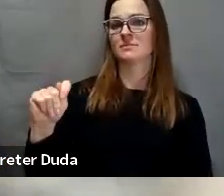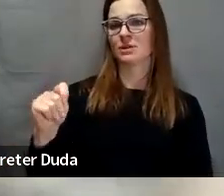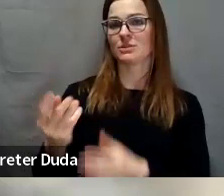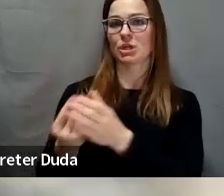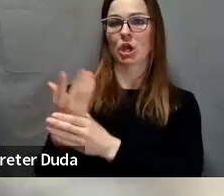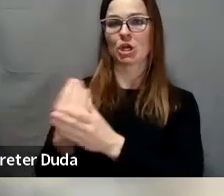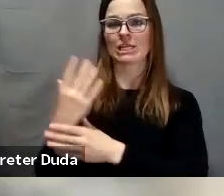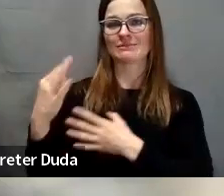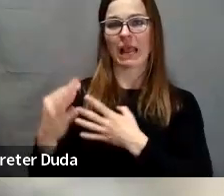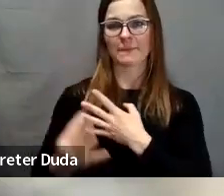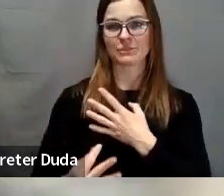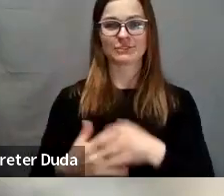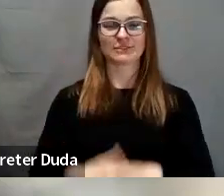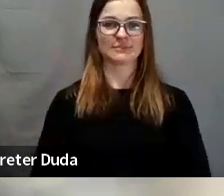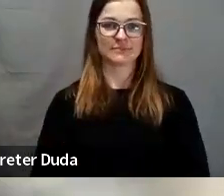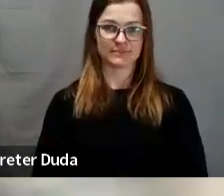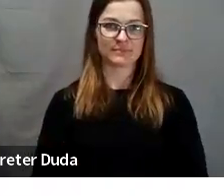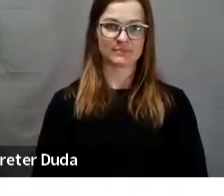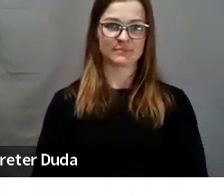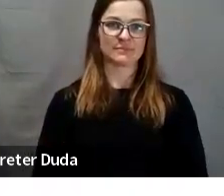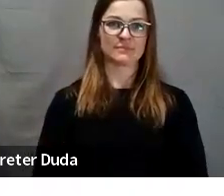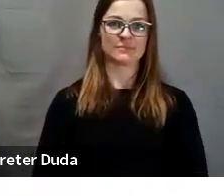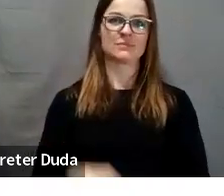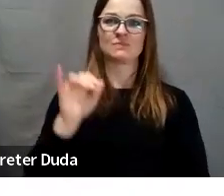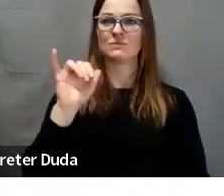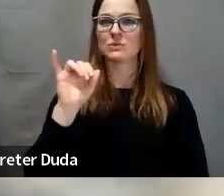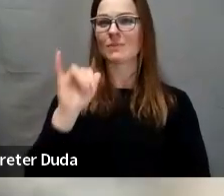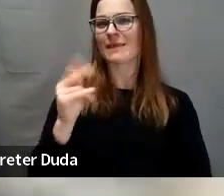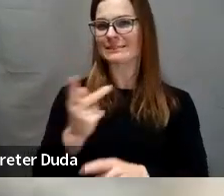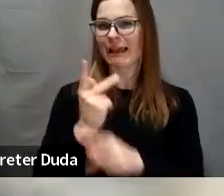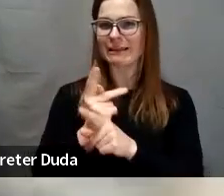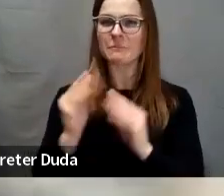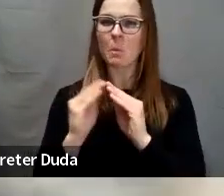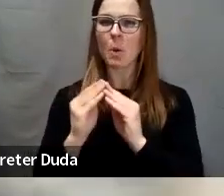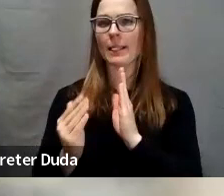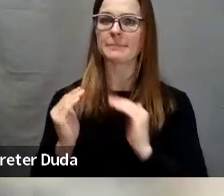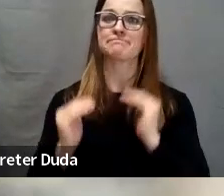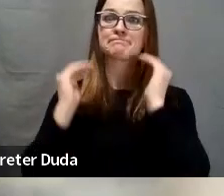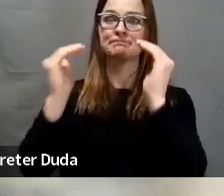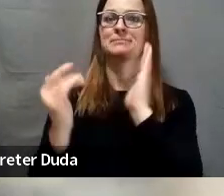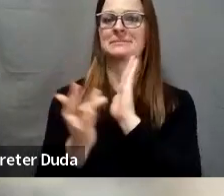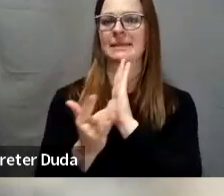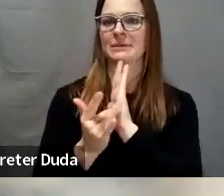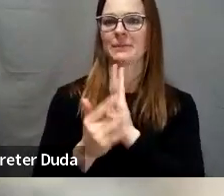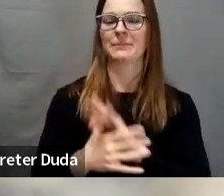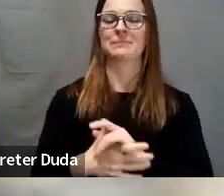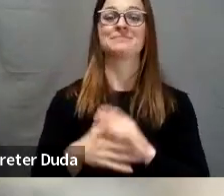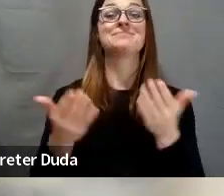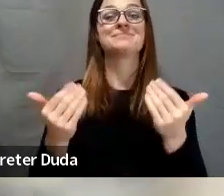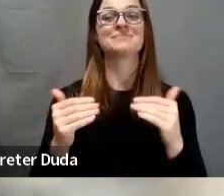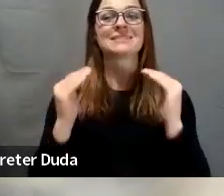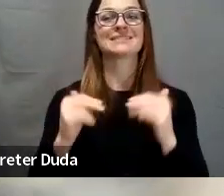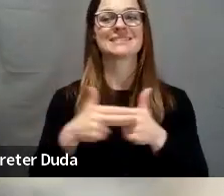So these are some of those areas where we get a little bit more high tech. You can go to the next